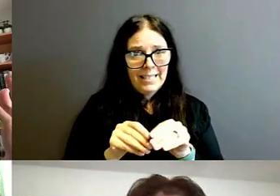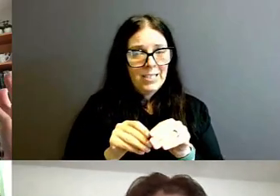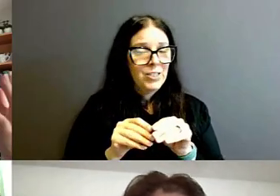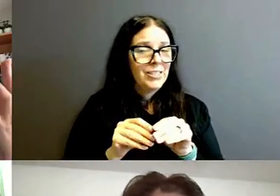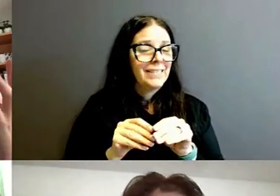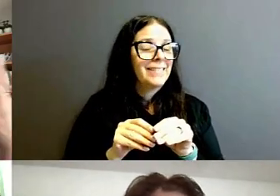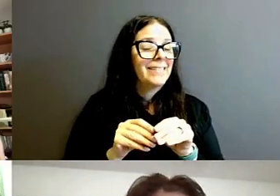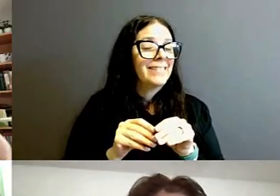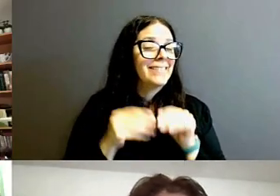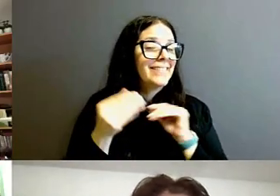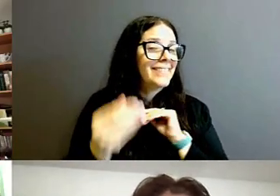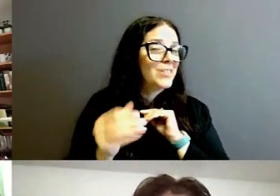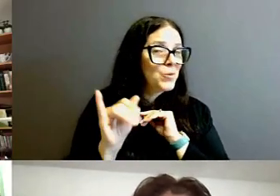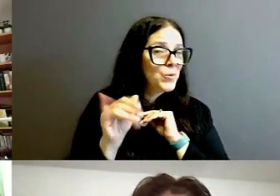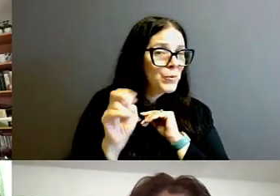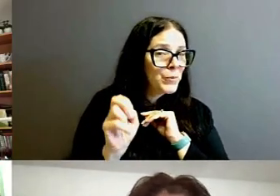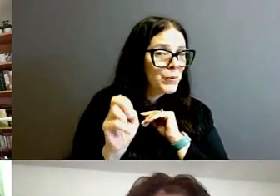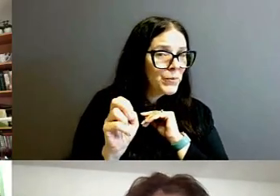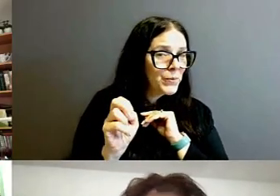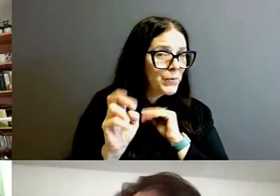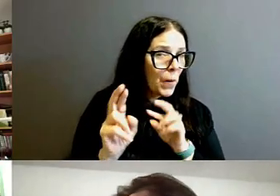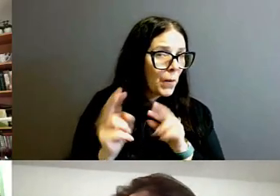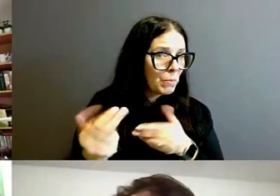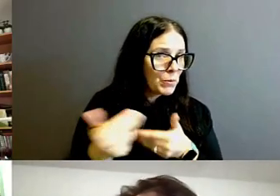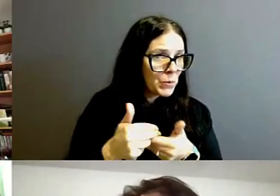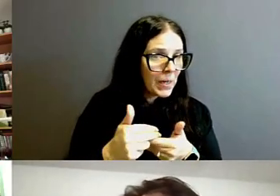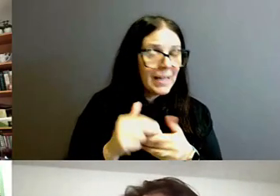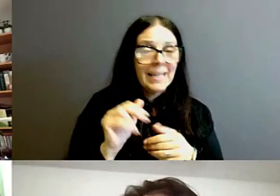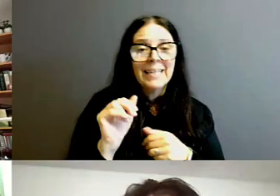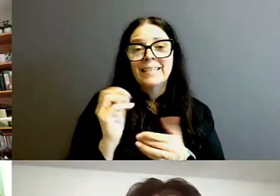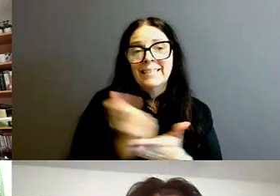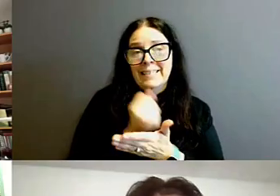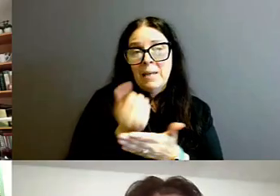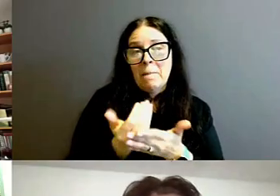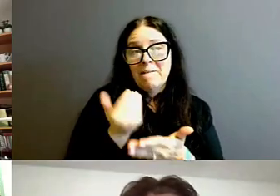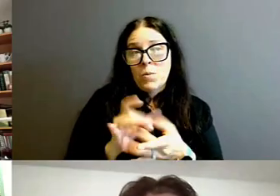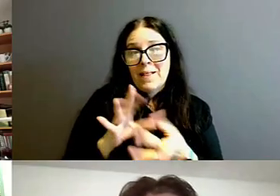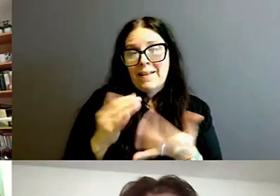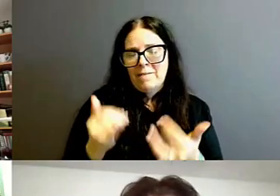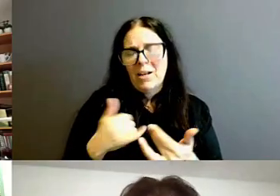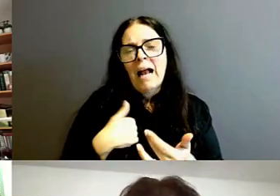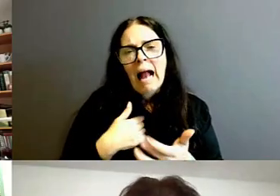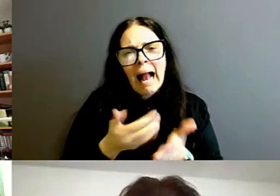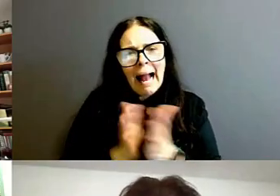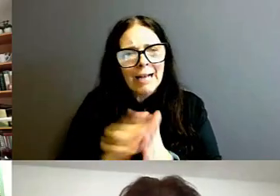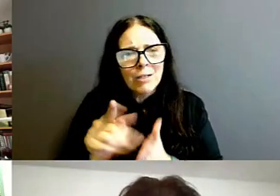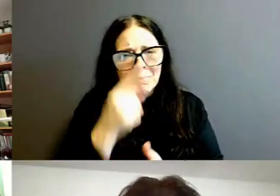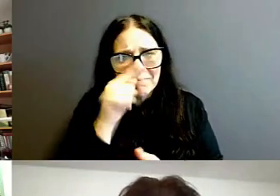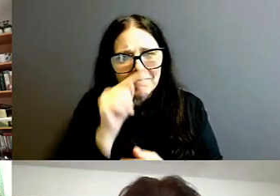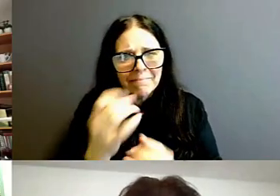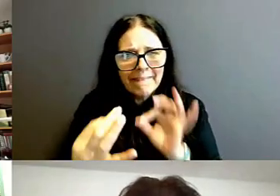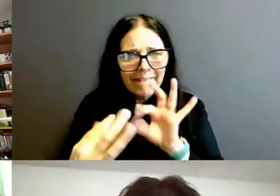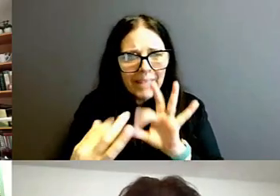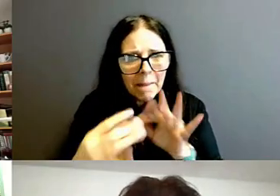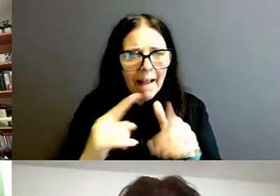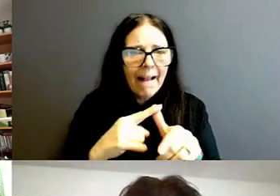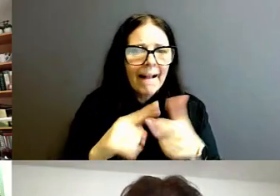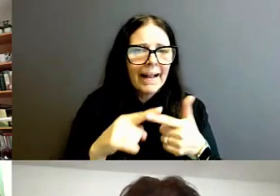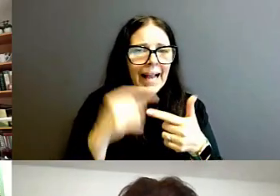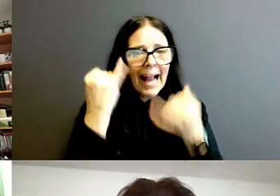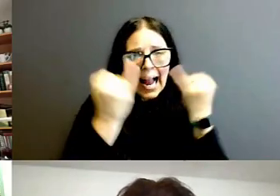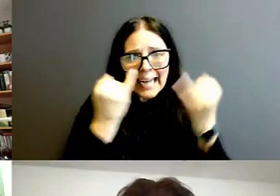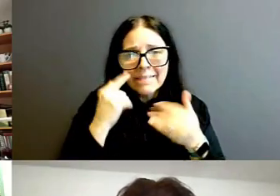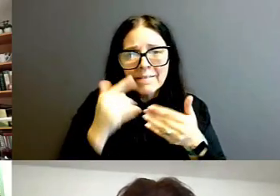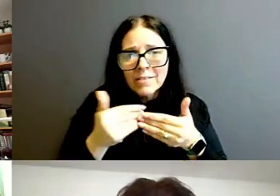time in June. But in the meantime, before you log off, I really invite you to give us a bit of feedback, ideas for future